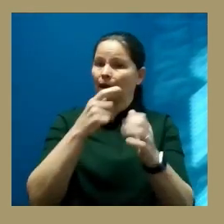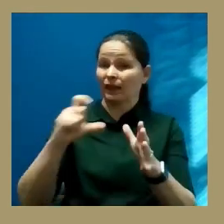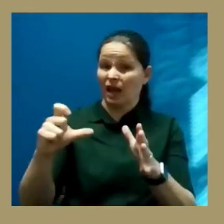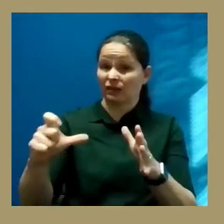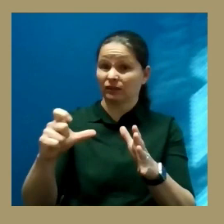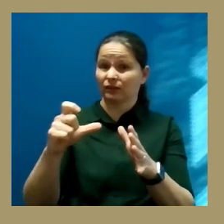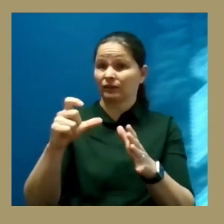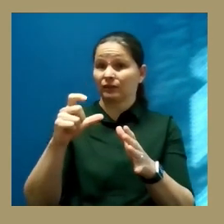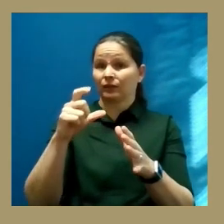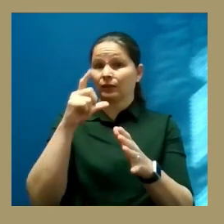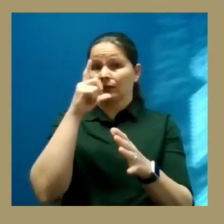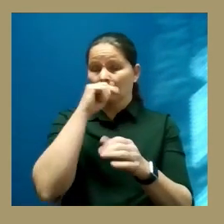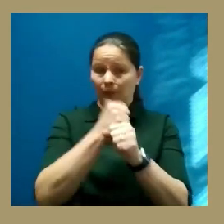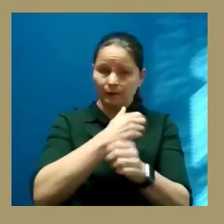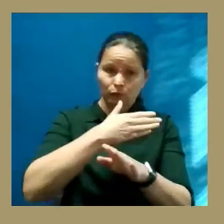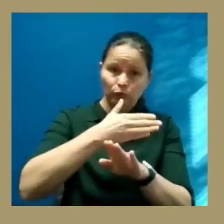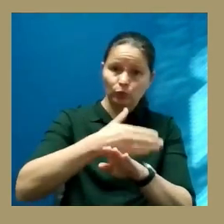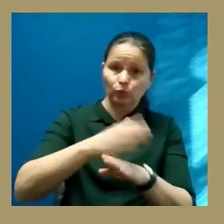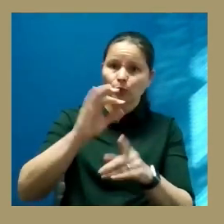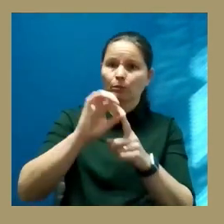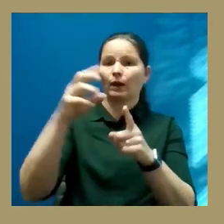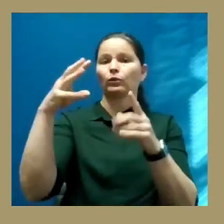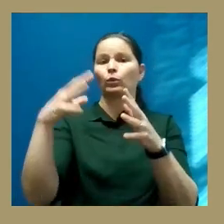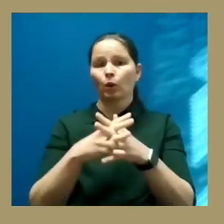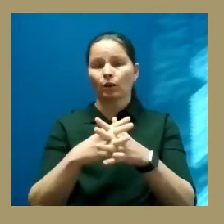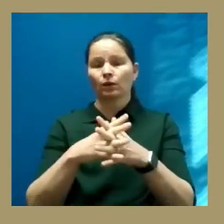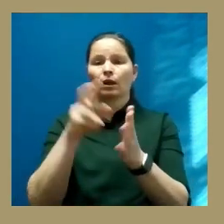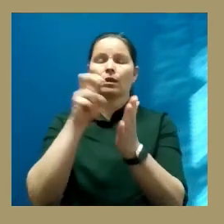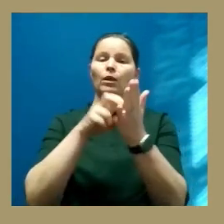retrieve or create a new password and also log into the Service Victoria